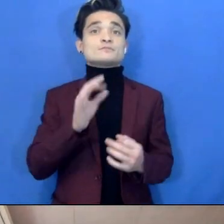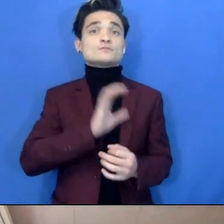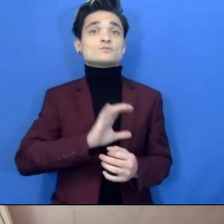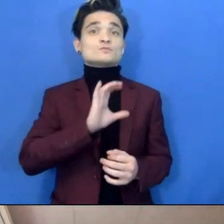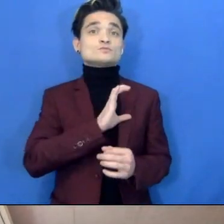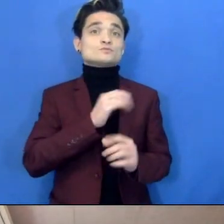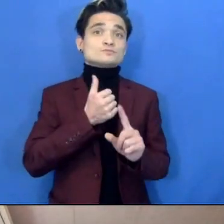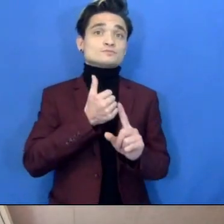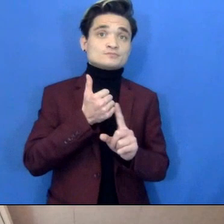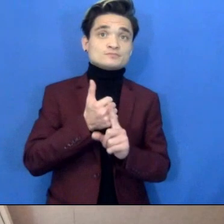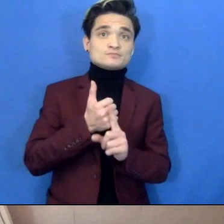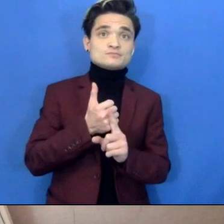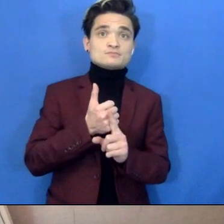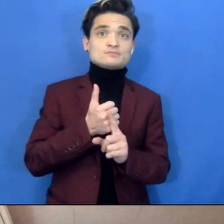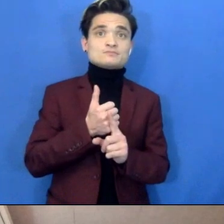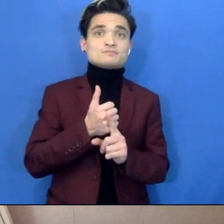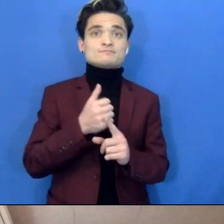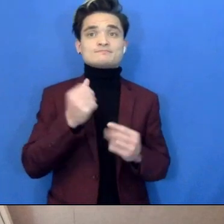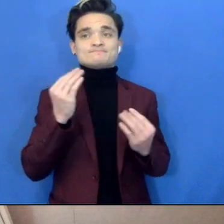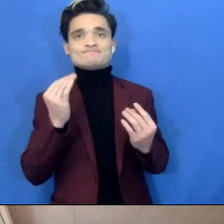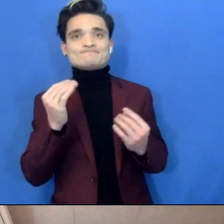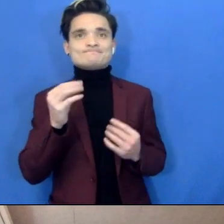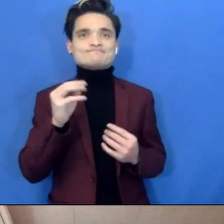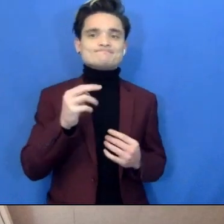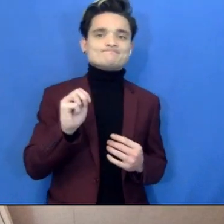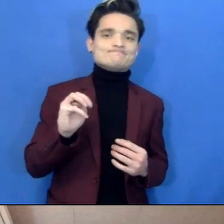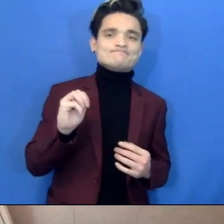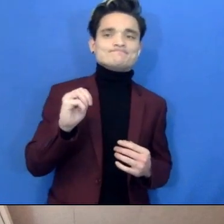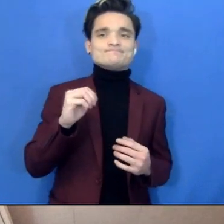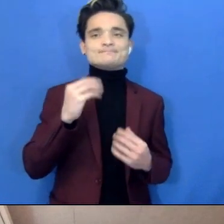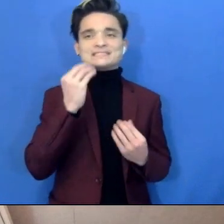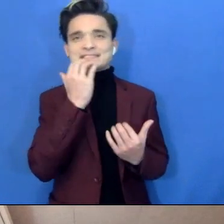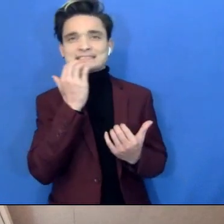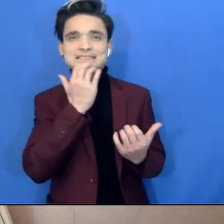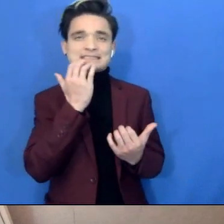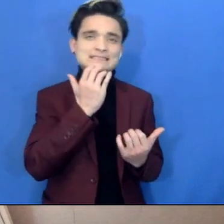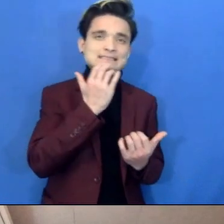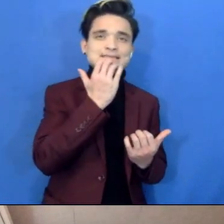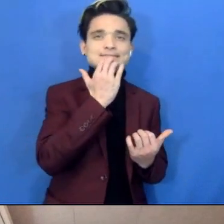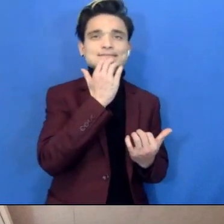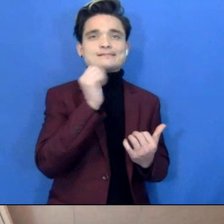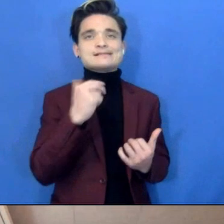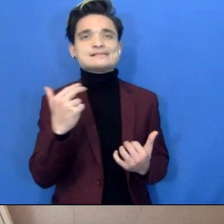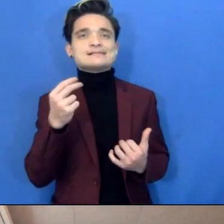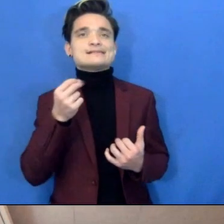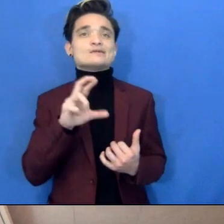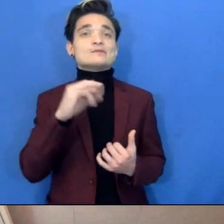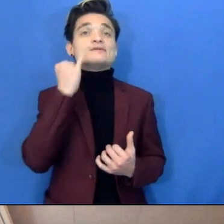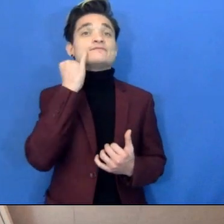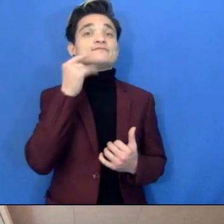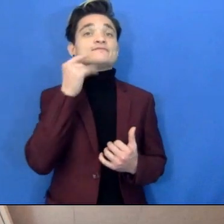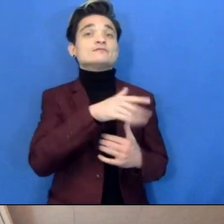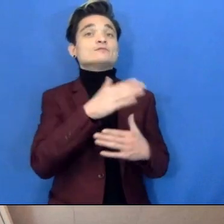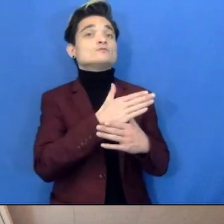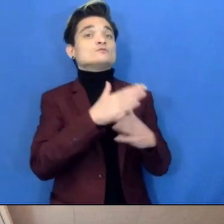moment and in response to your partner, it could be a result of your reaction, and you hear the sound come out of your throat and you let